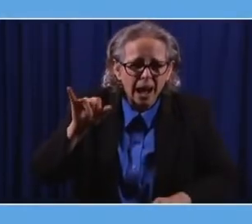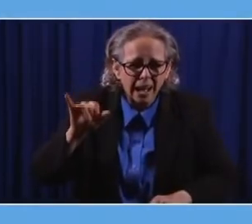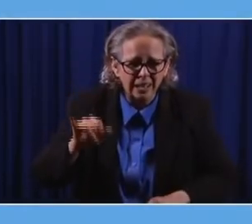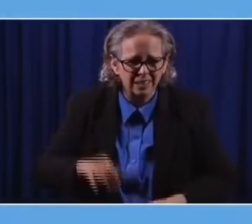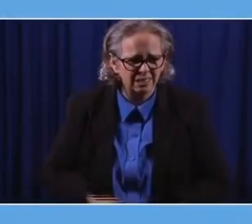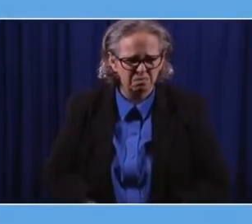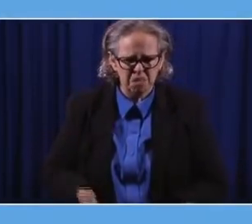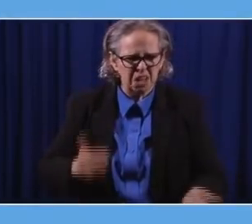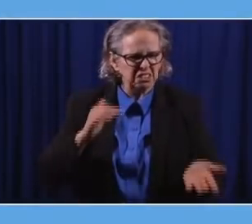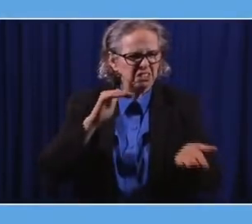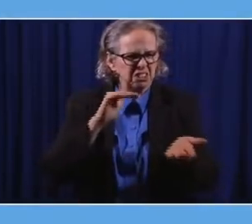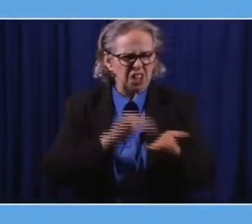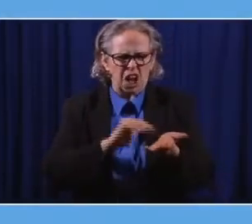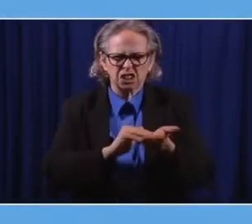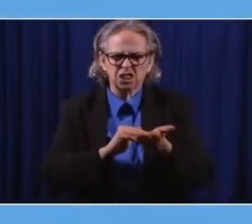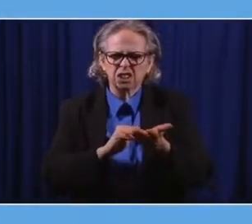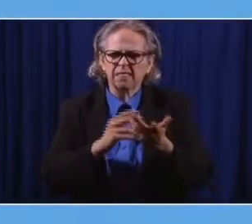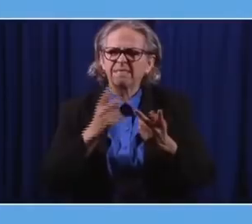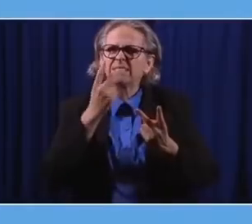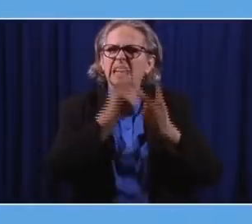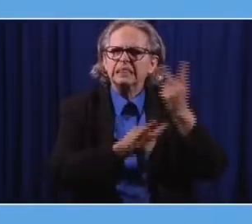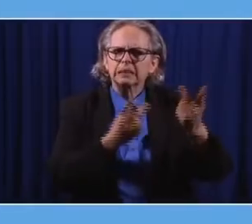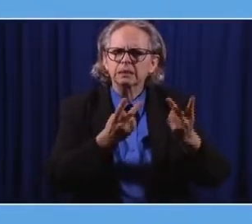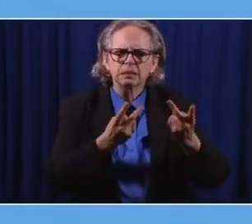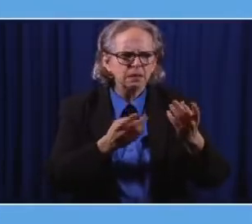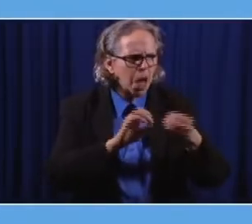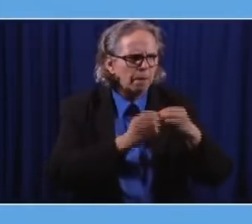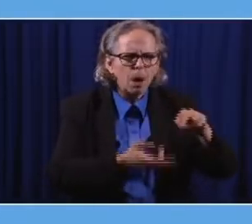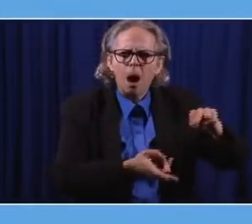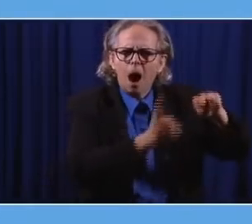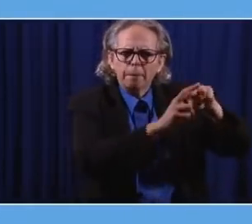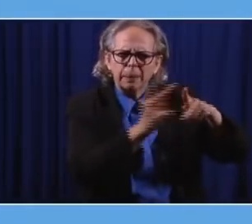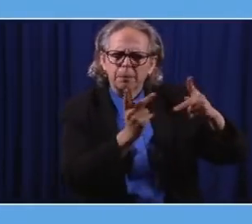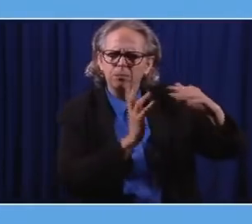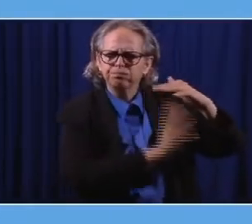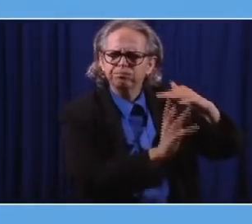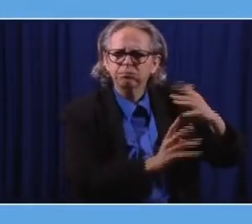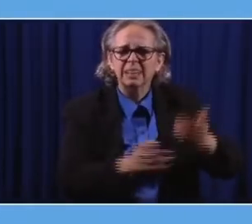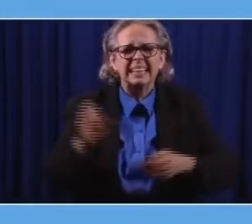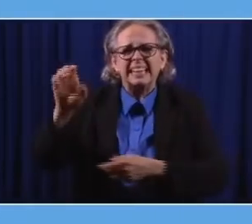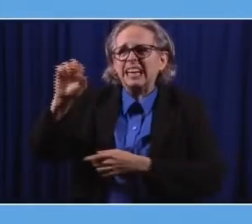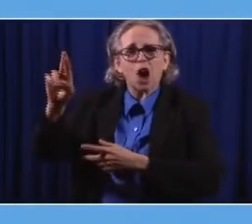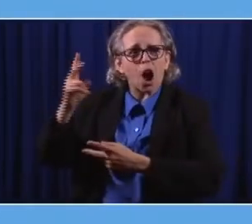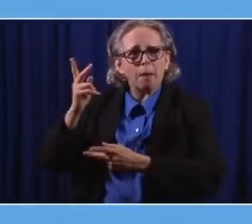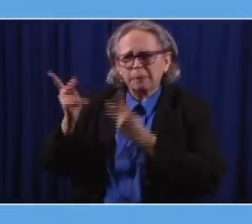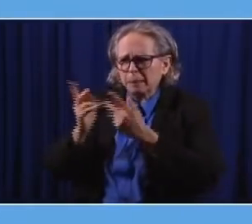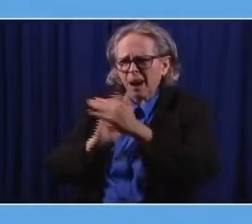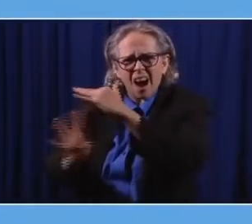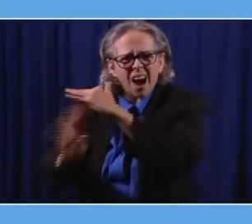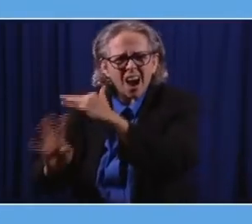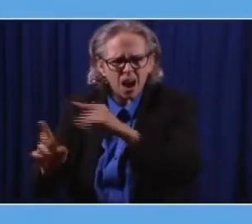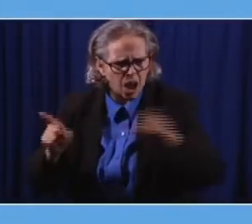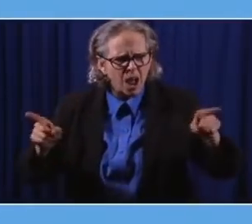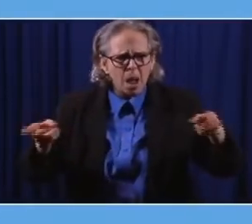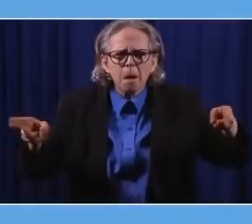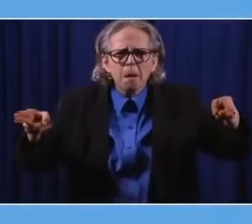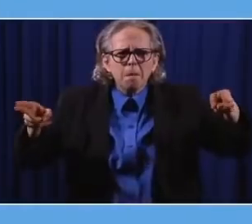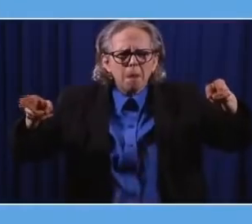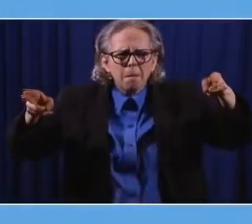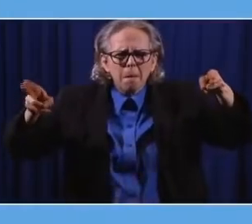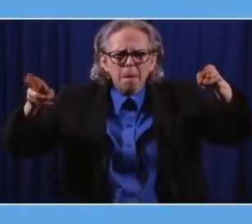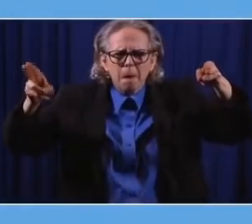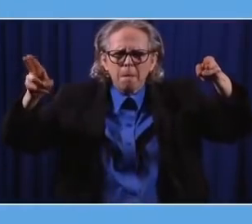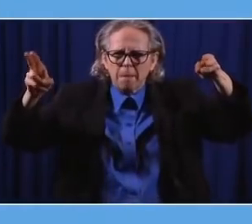in hospitalizations, sustained increase in emergency department visits. So several of these are very early